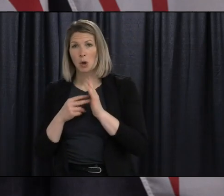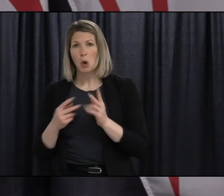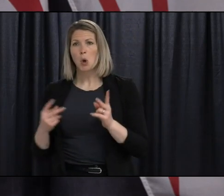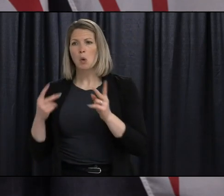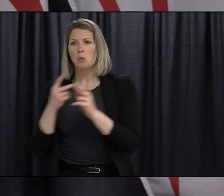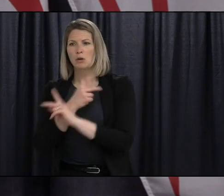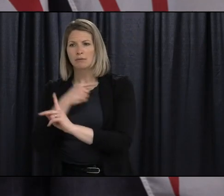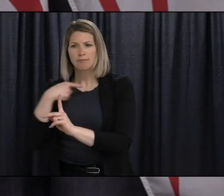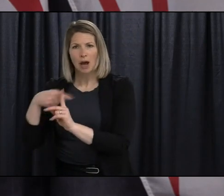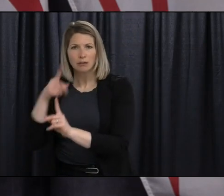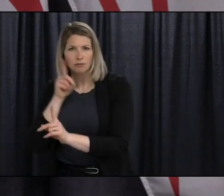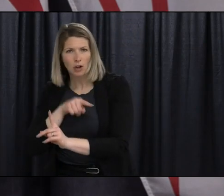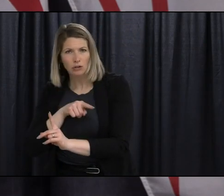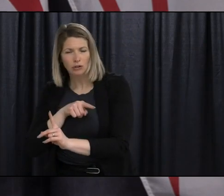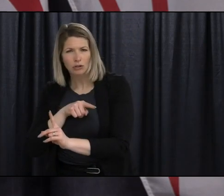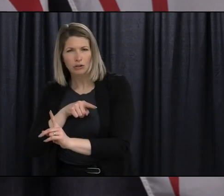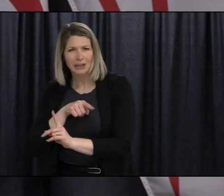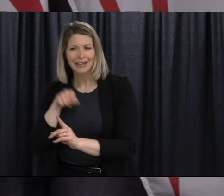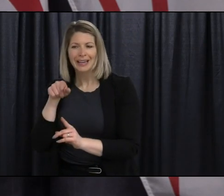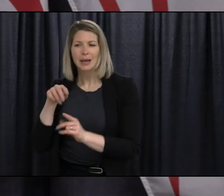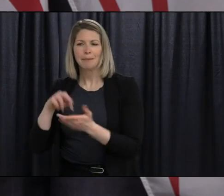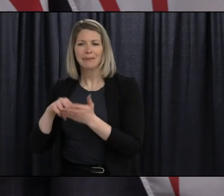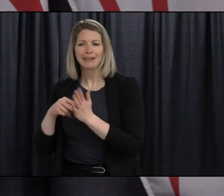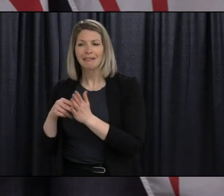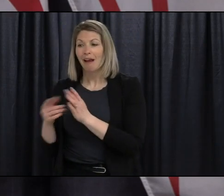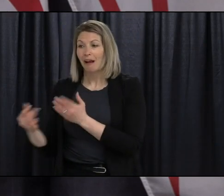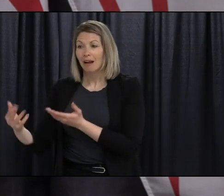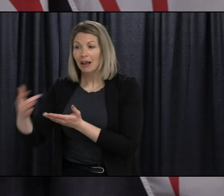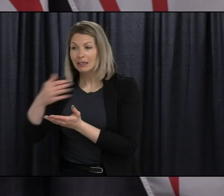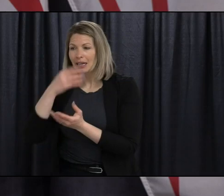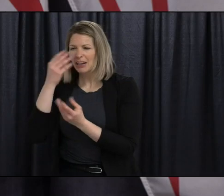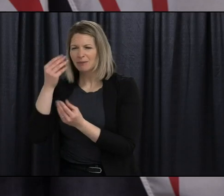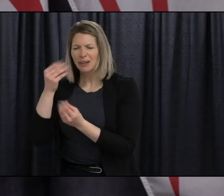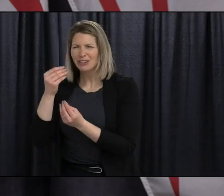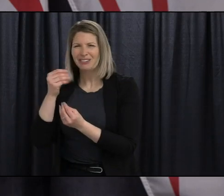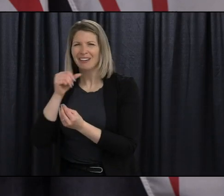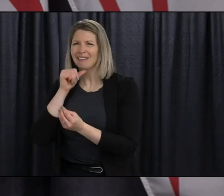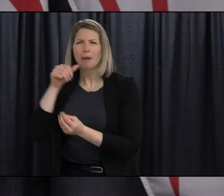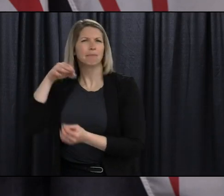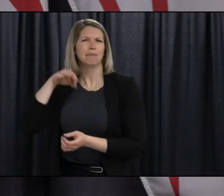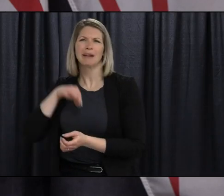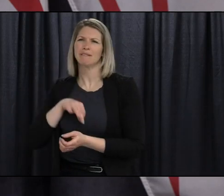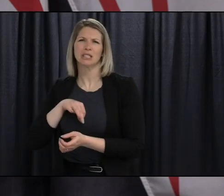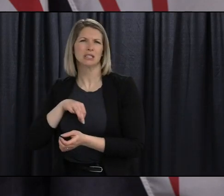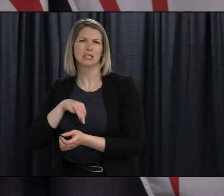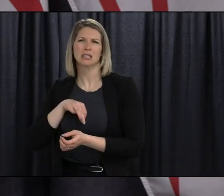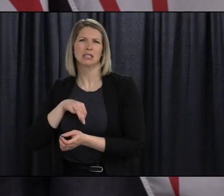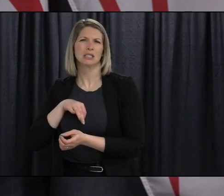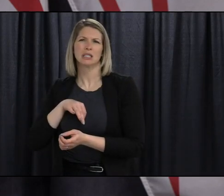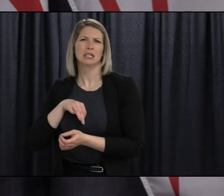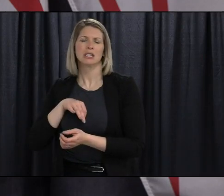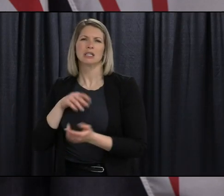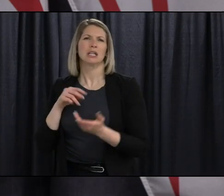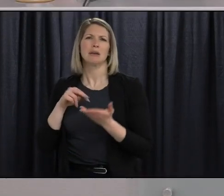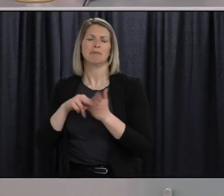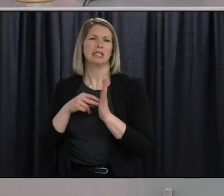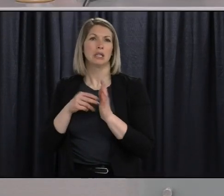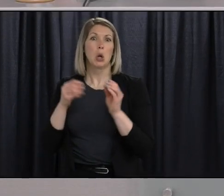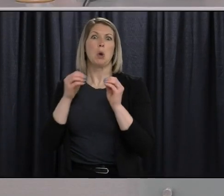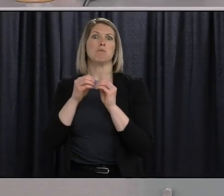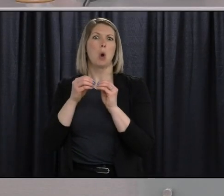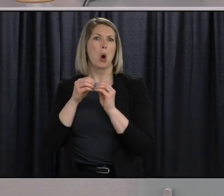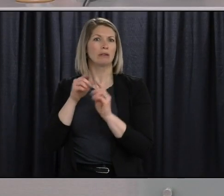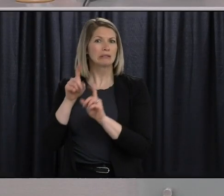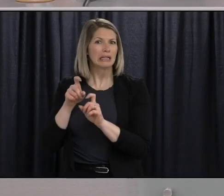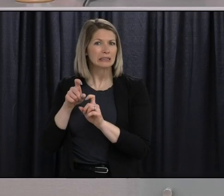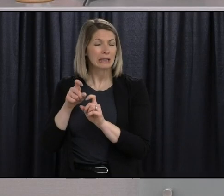the answer that we get is not useful. Okay, and the issue of testing, just to add a